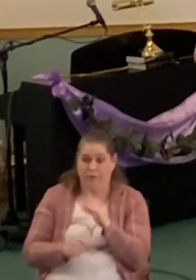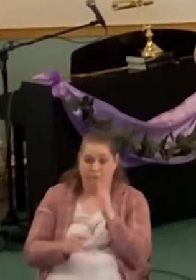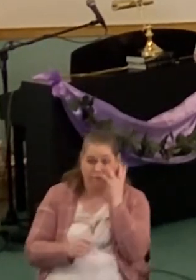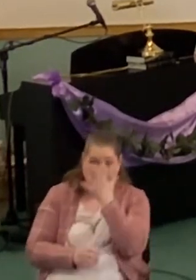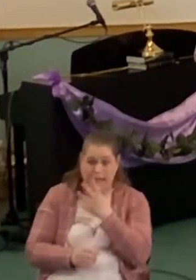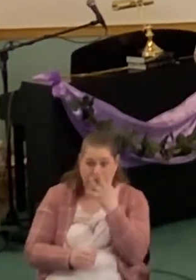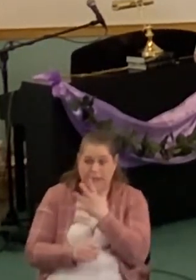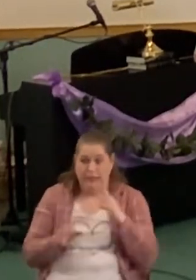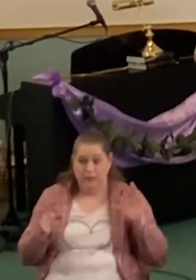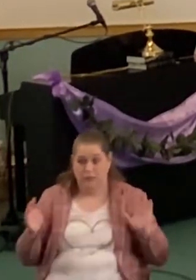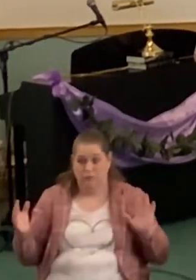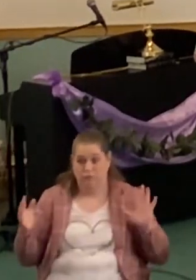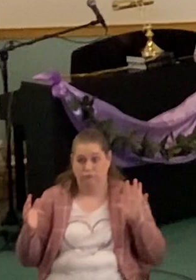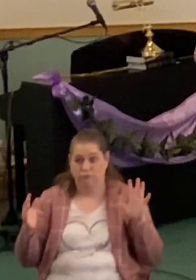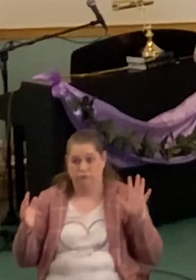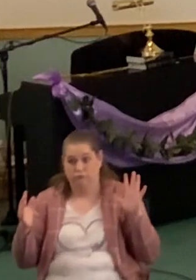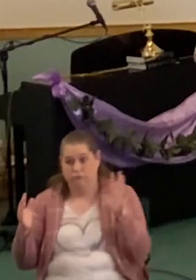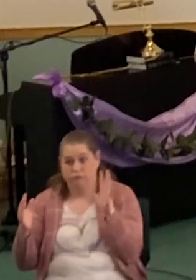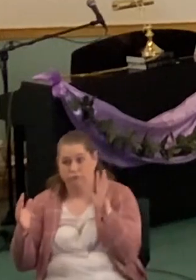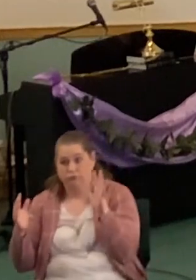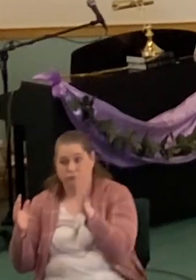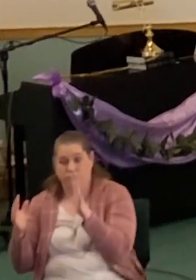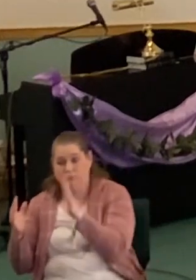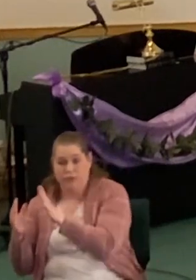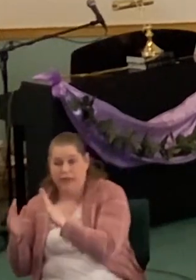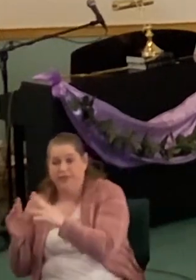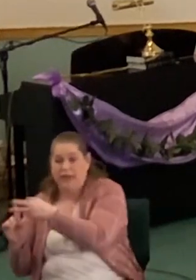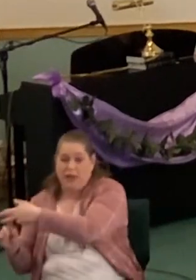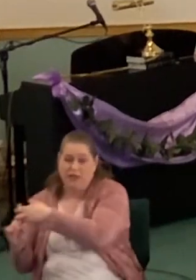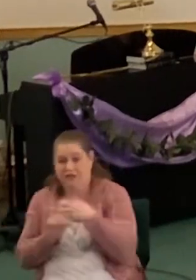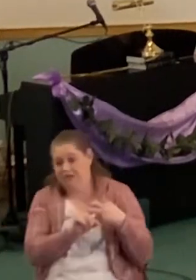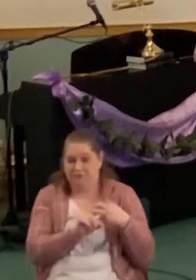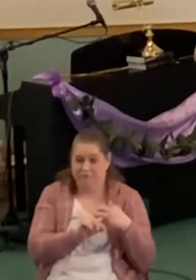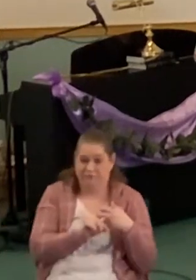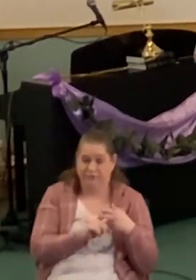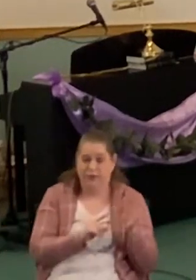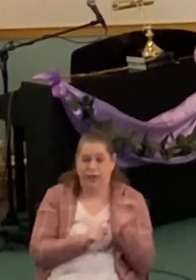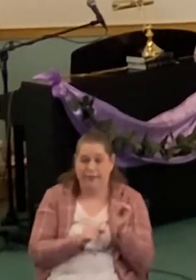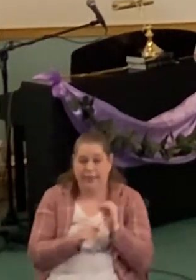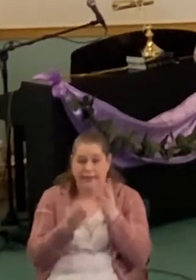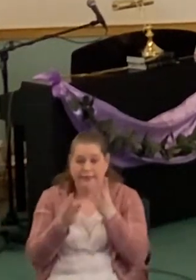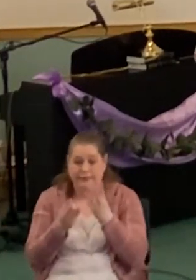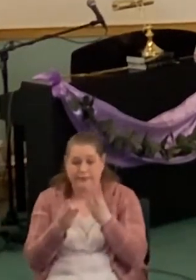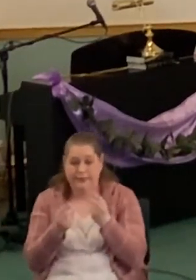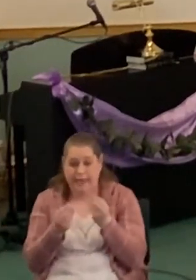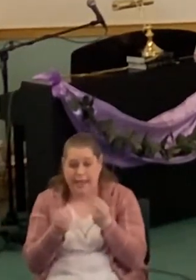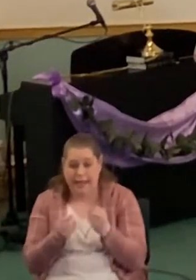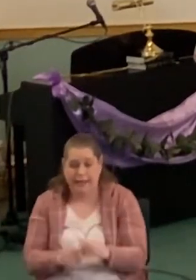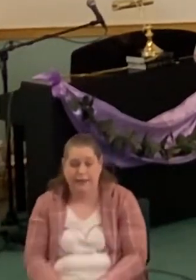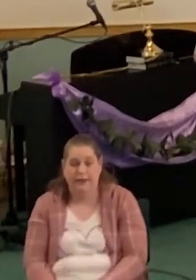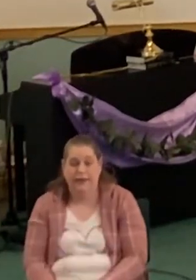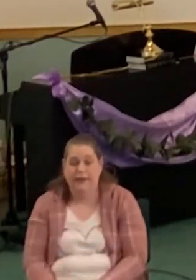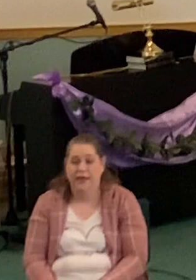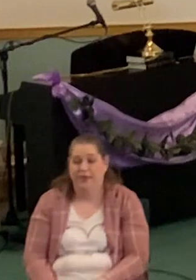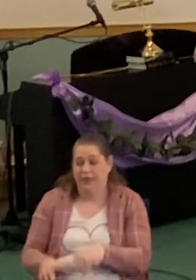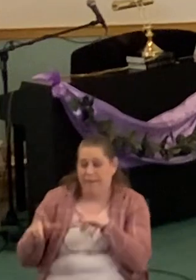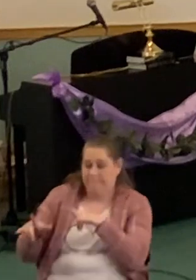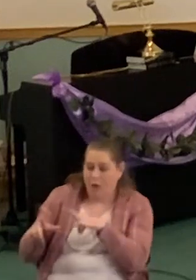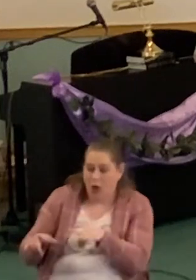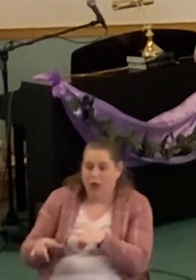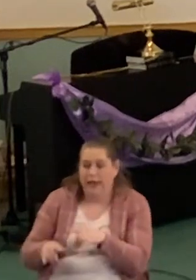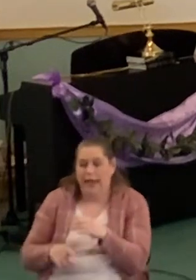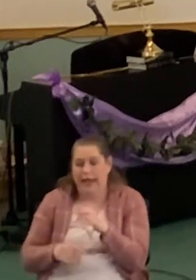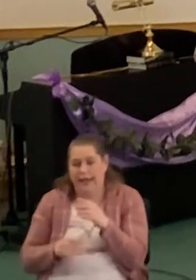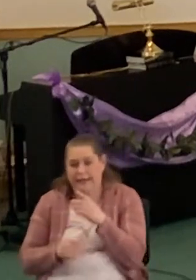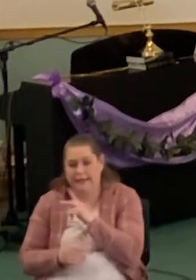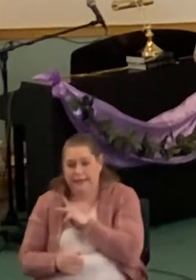forward. They collect captives like sand. Verse 10, they mock at kings and rulers are a